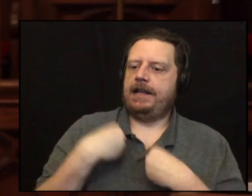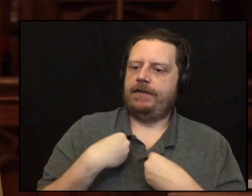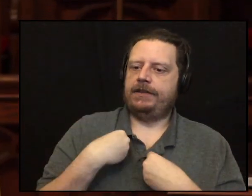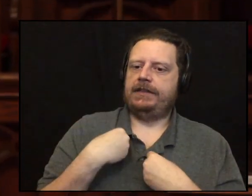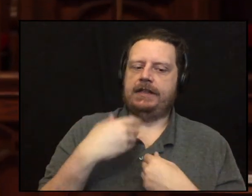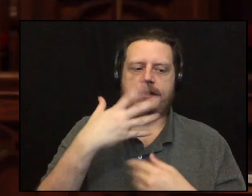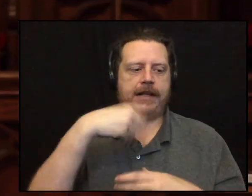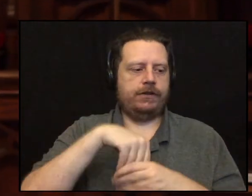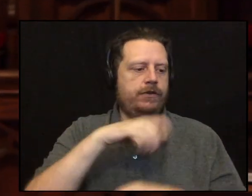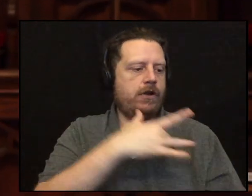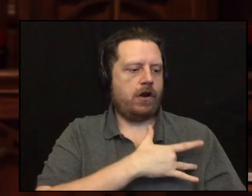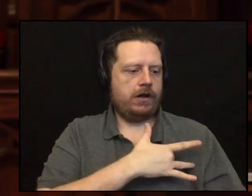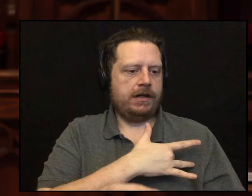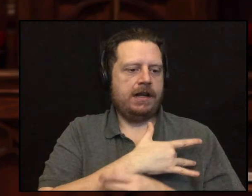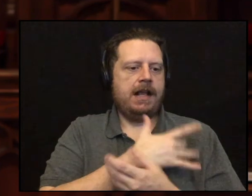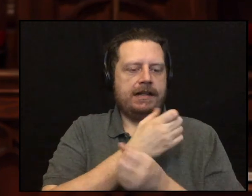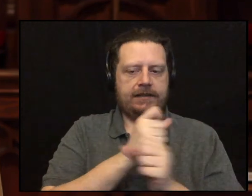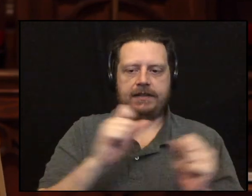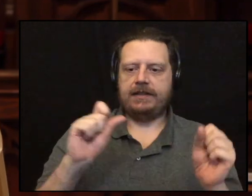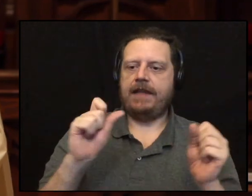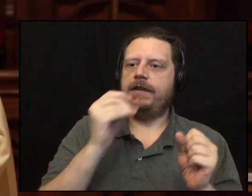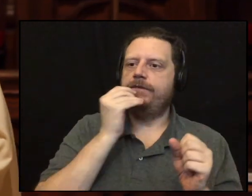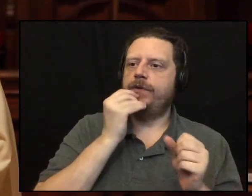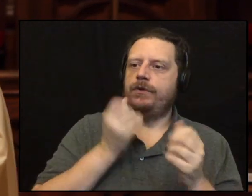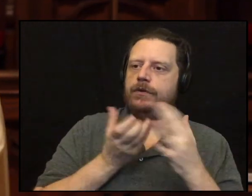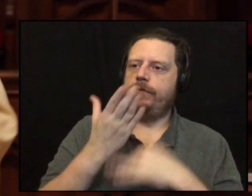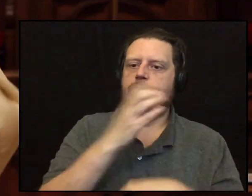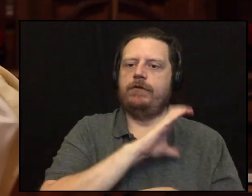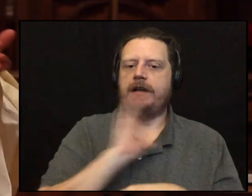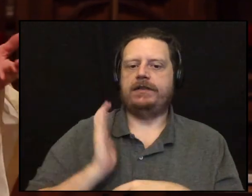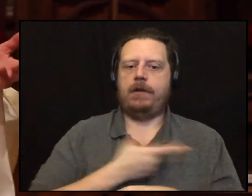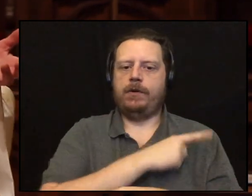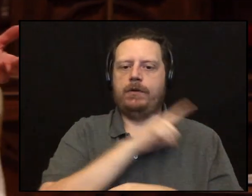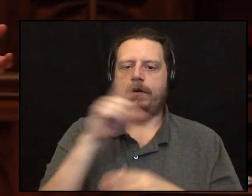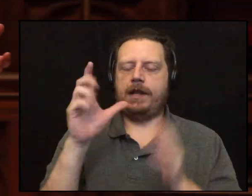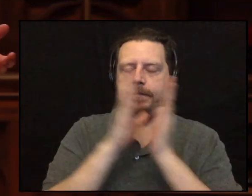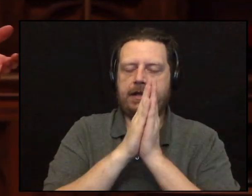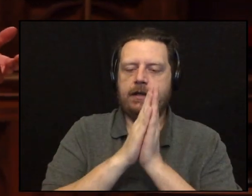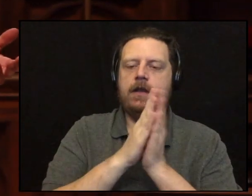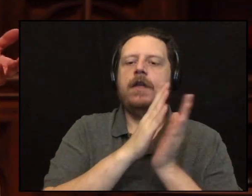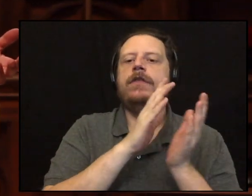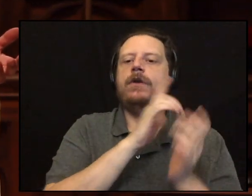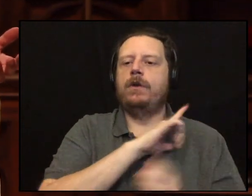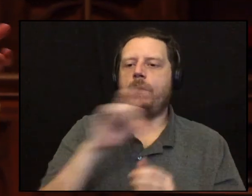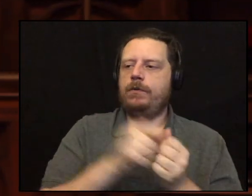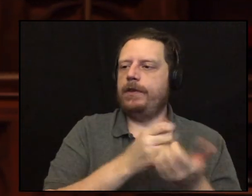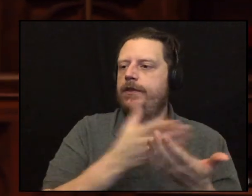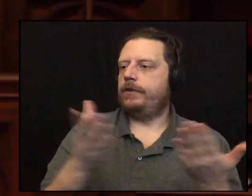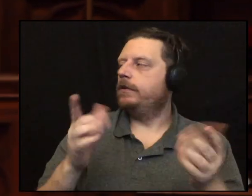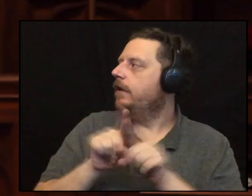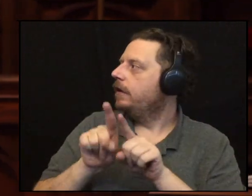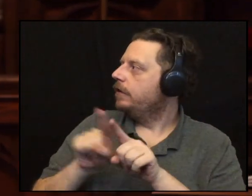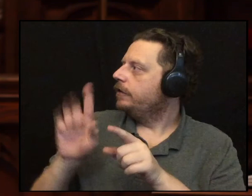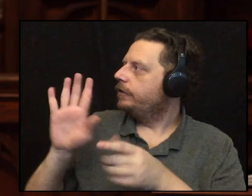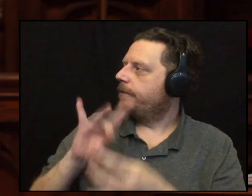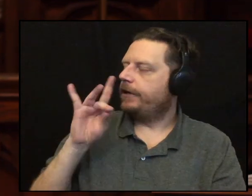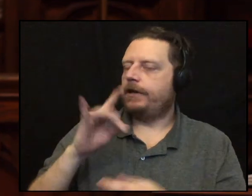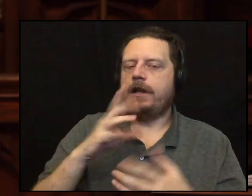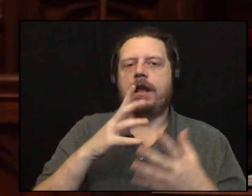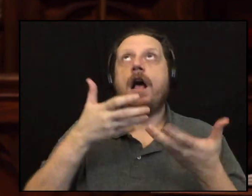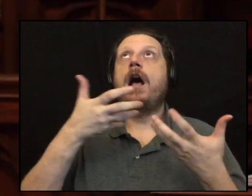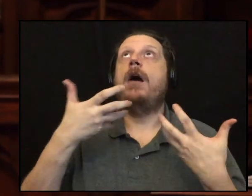through Christ our Lord. Amen. The Lord be with you. And with your spirit. May Almighty God bless